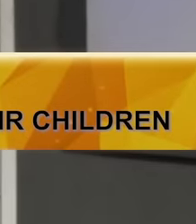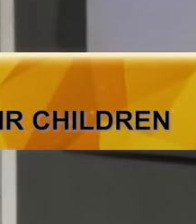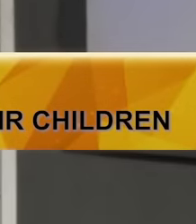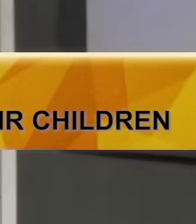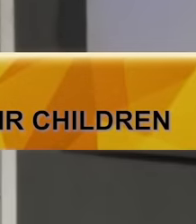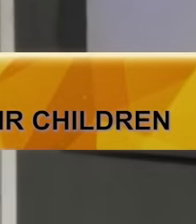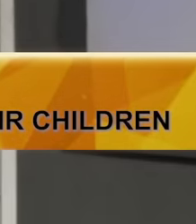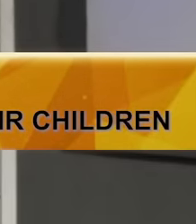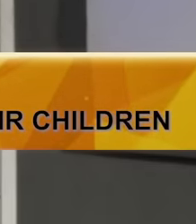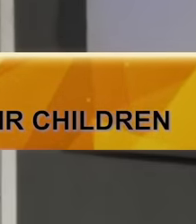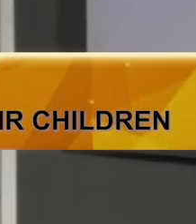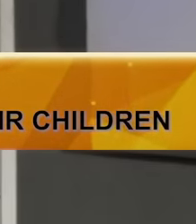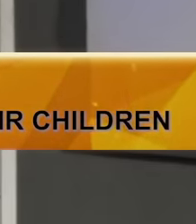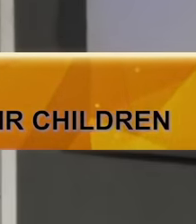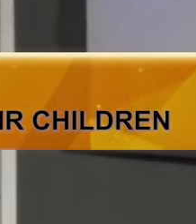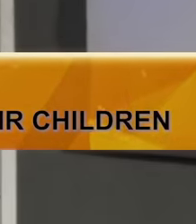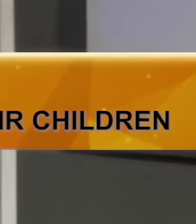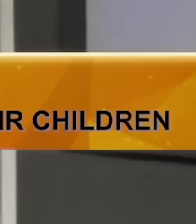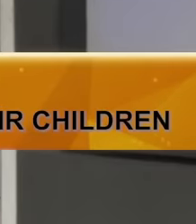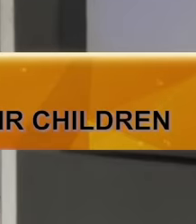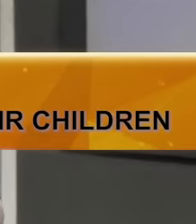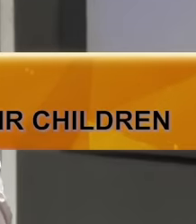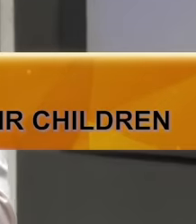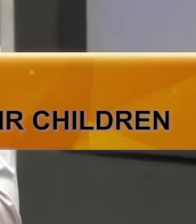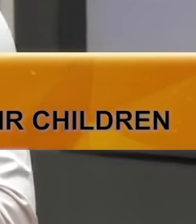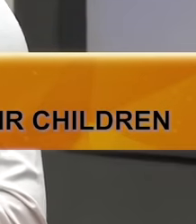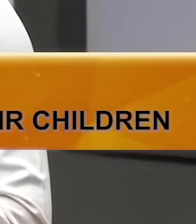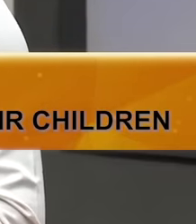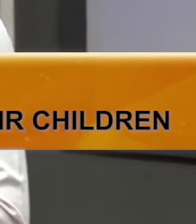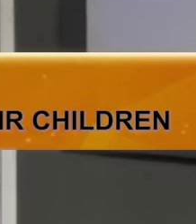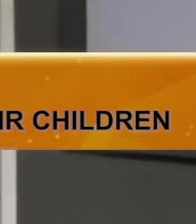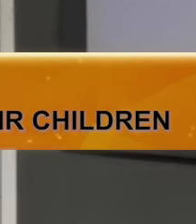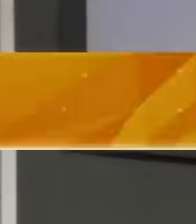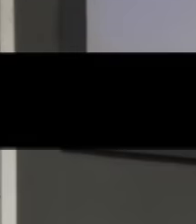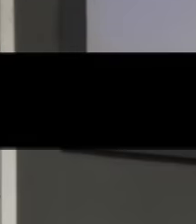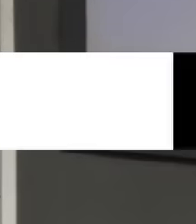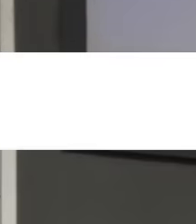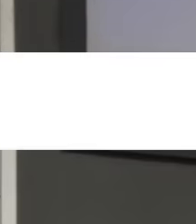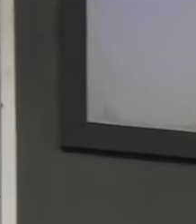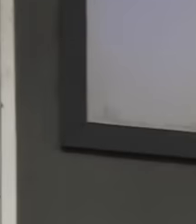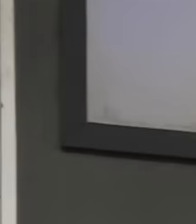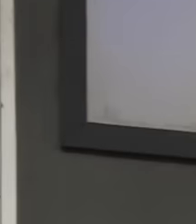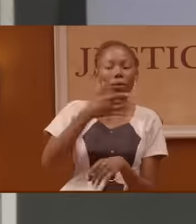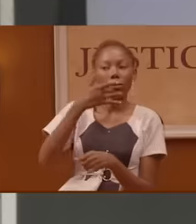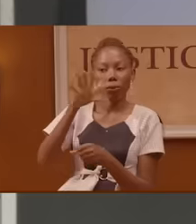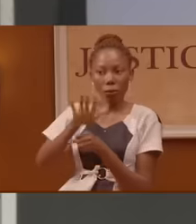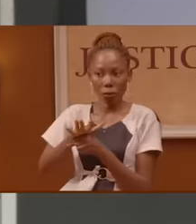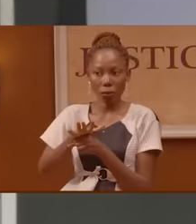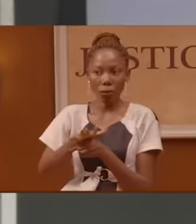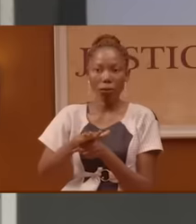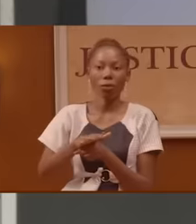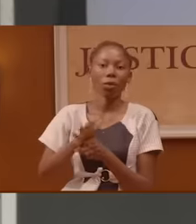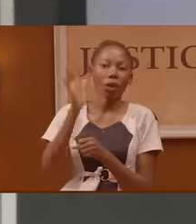Okay. We are not legally married. So, well, he promised that he was going to do